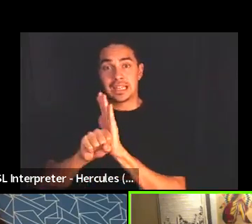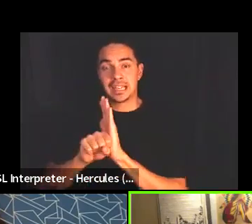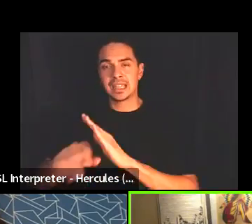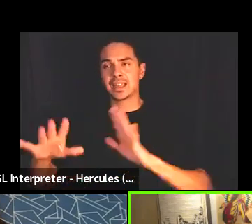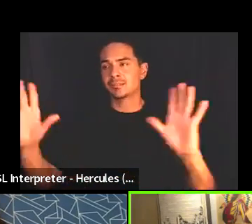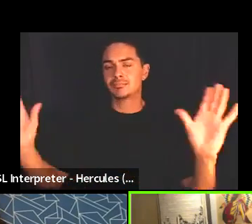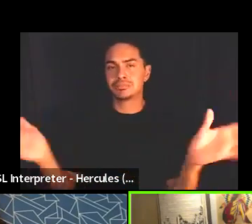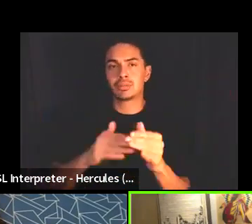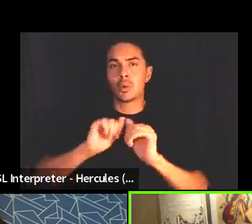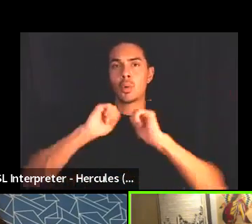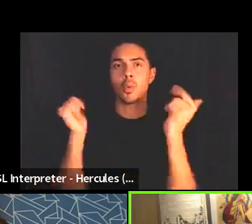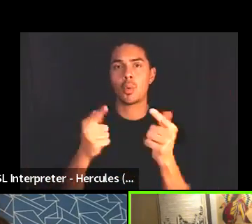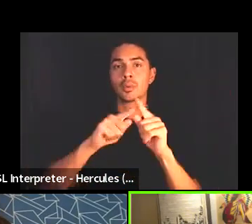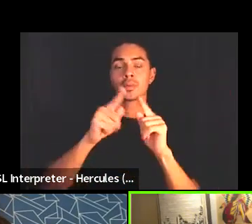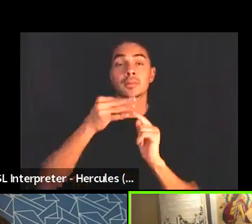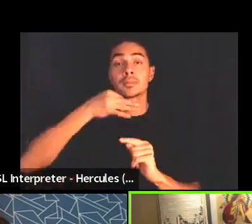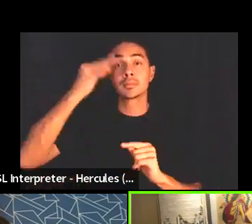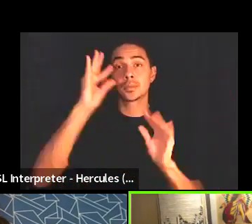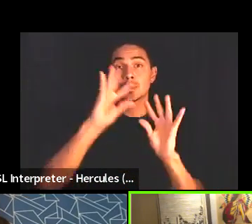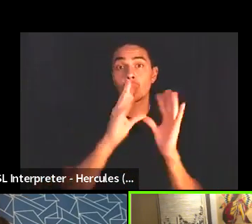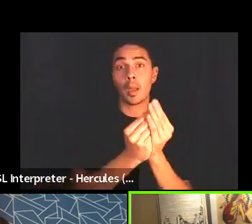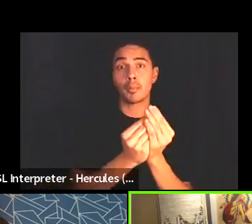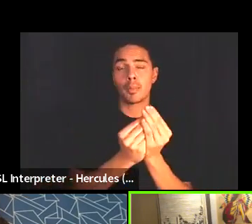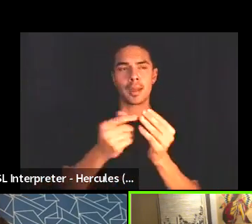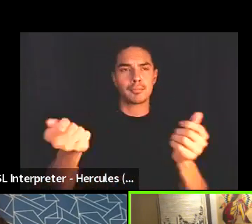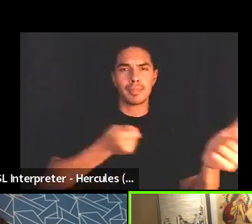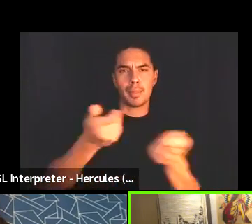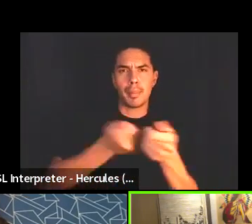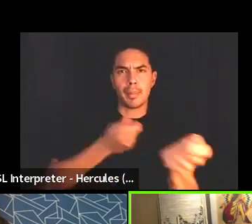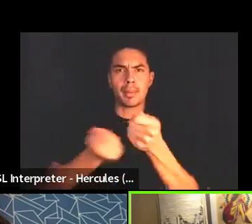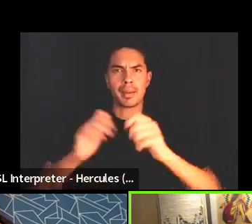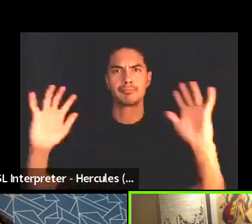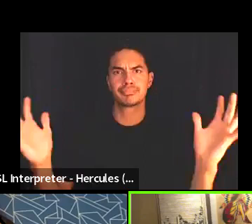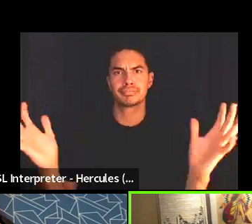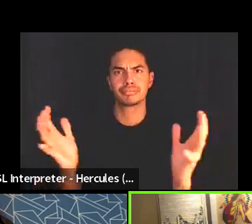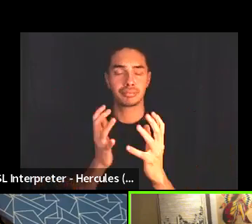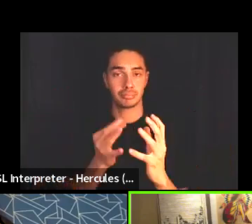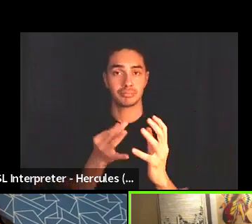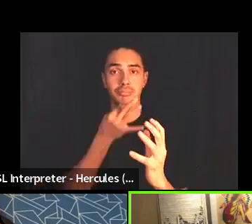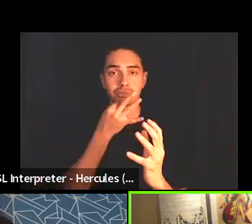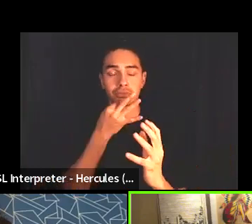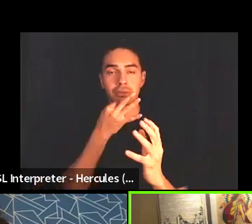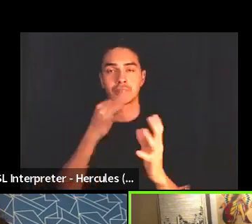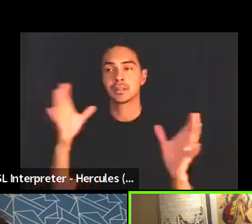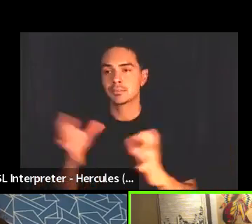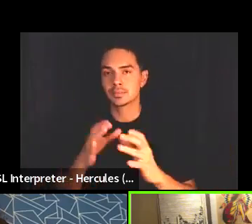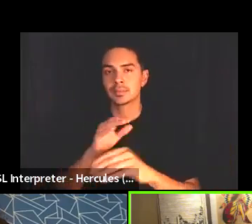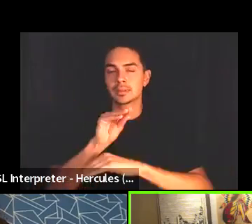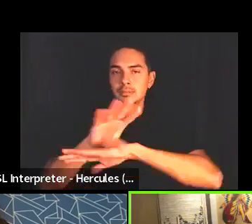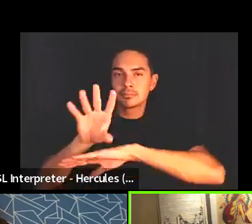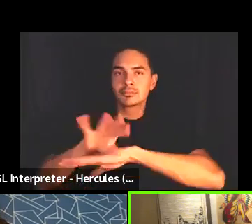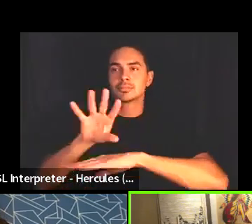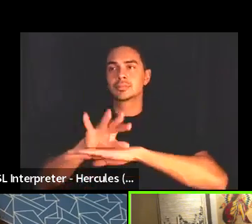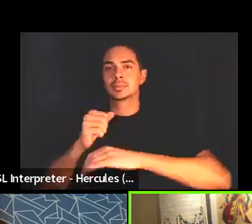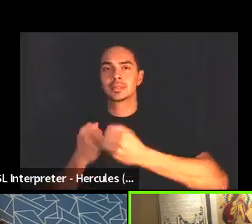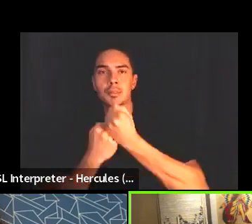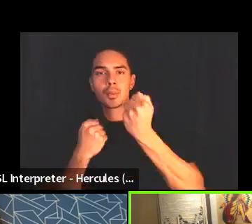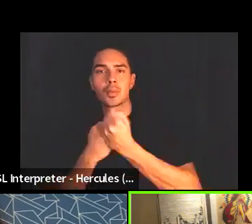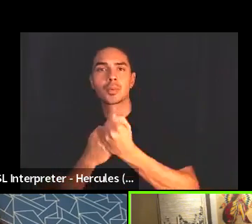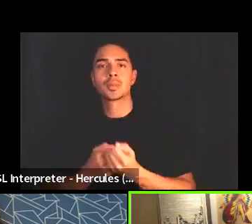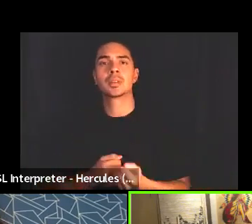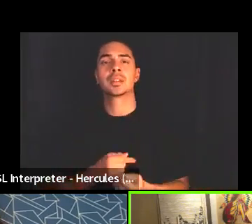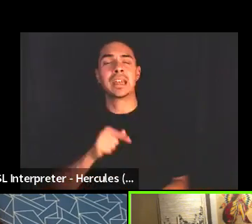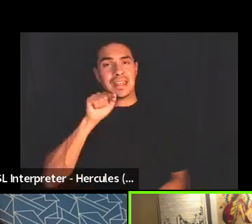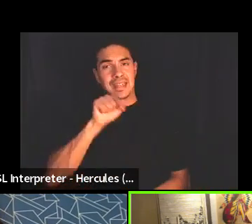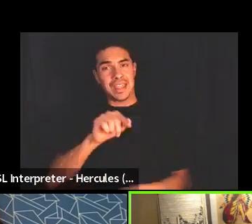Neck, Virginia. And they all came together for a site visit, and they do this work, all of our work, without a dollar of